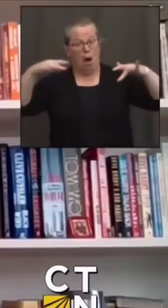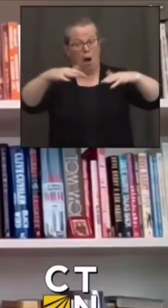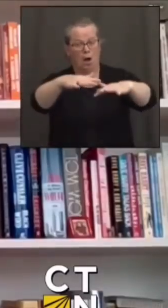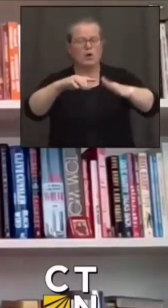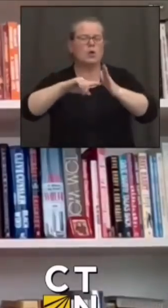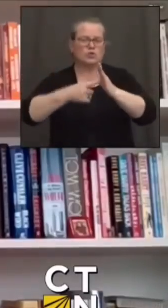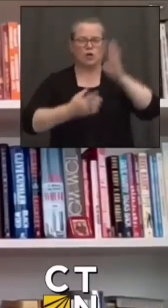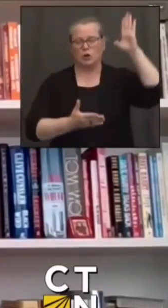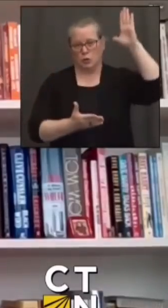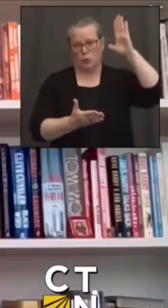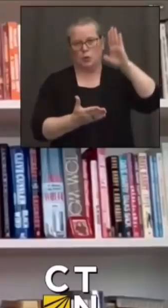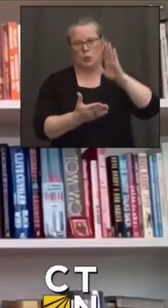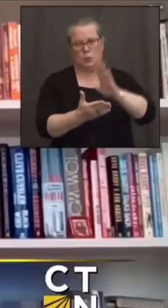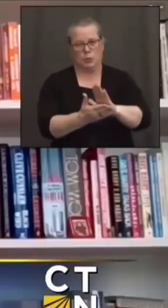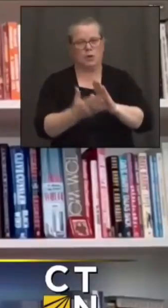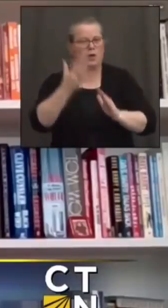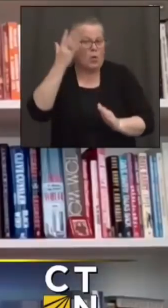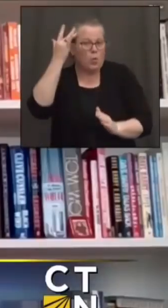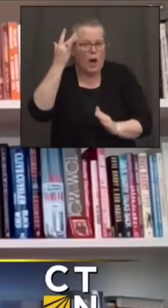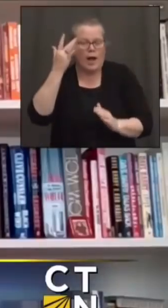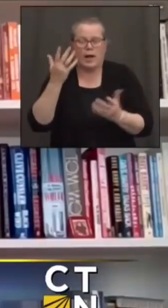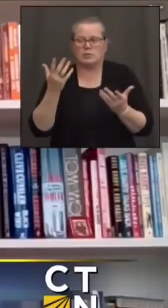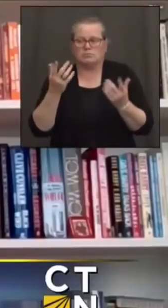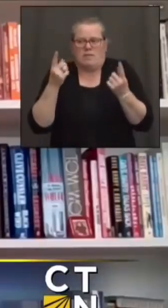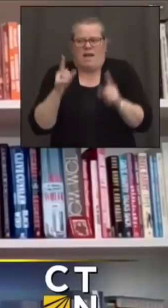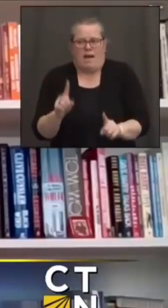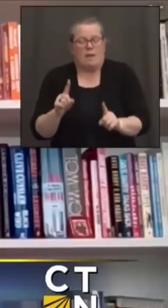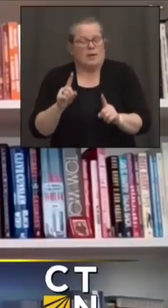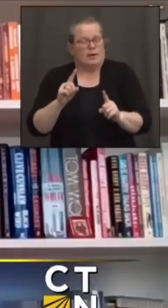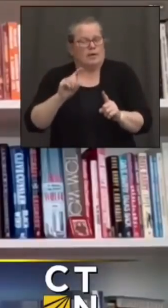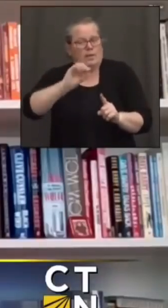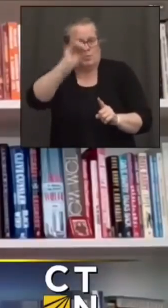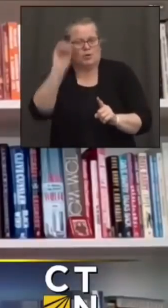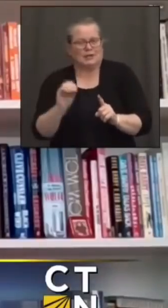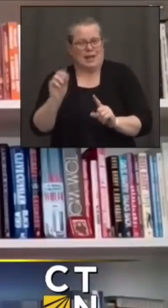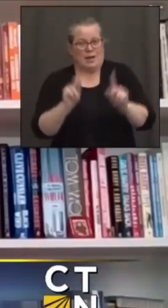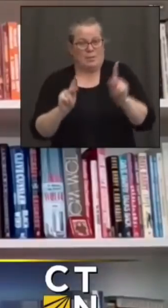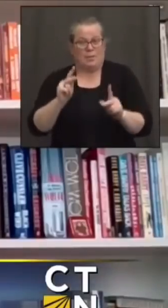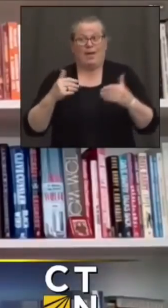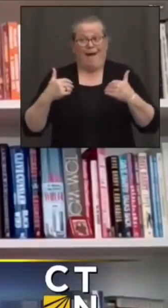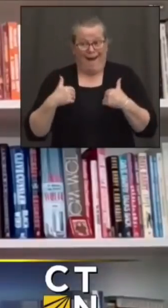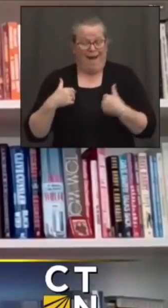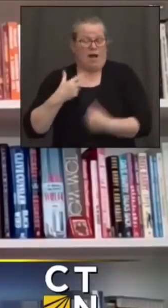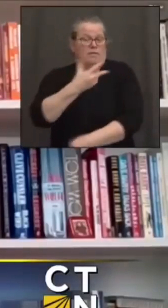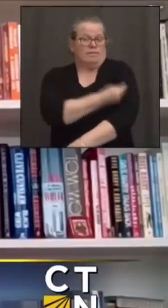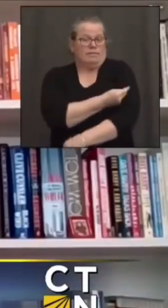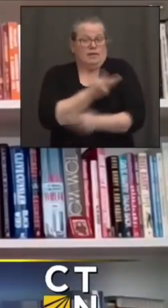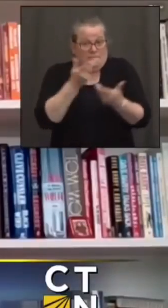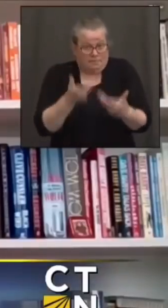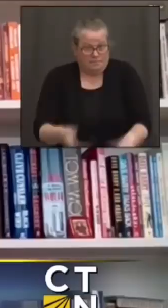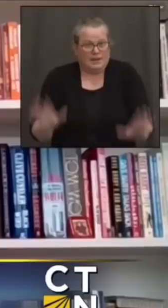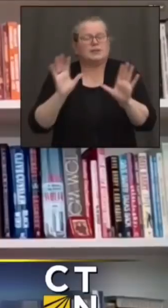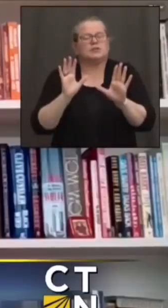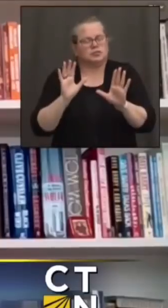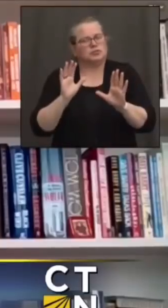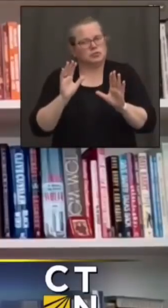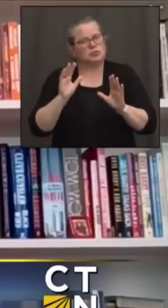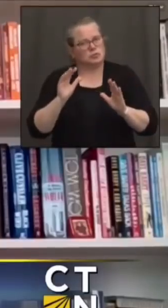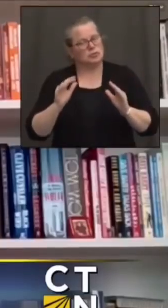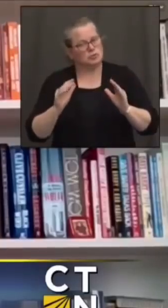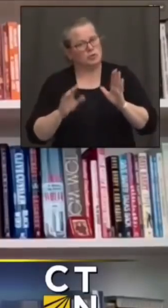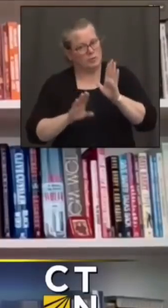we've reached, a high level, as the governor said, of our population having received their first doses. But